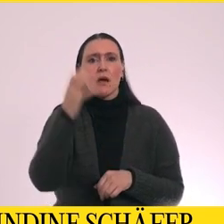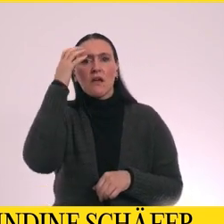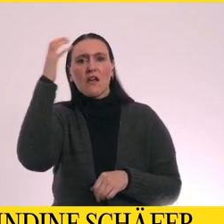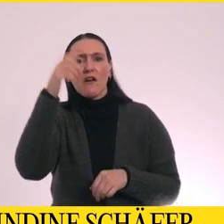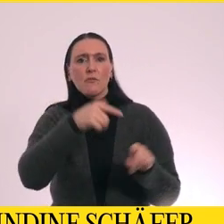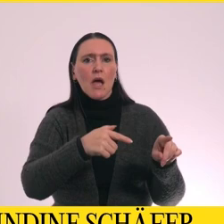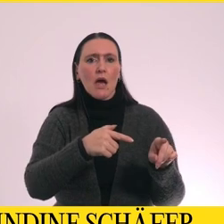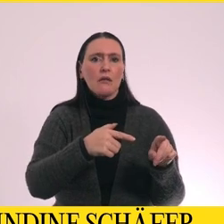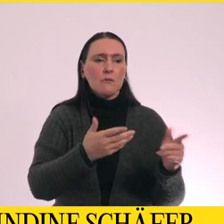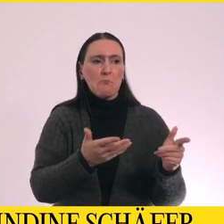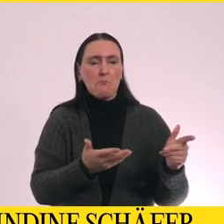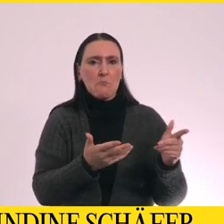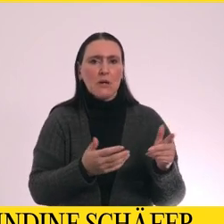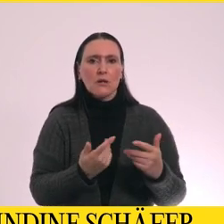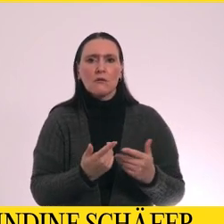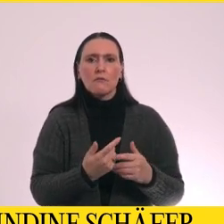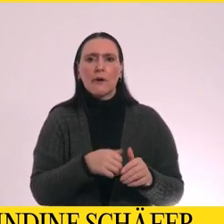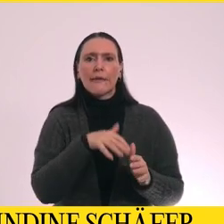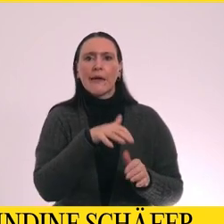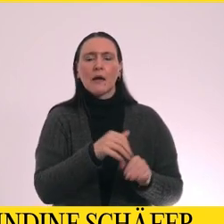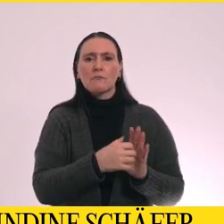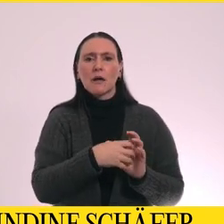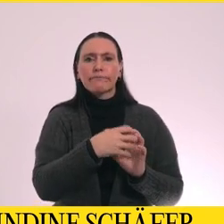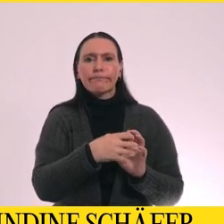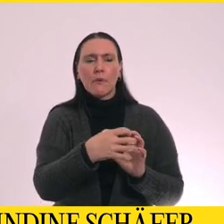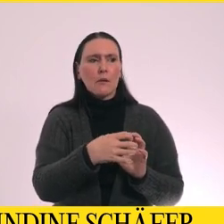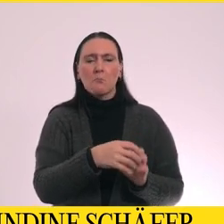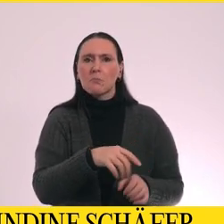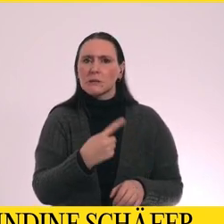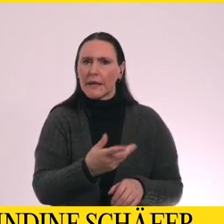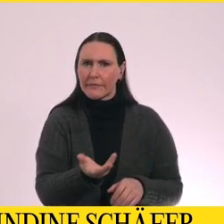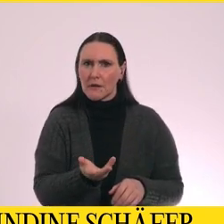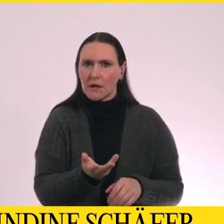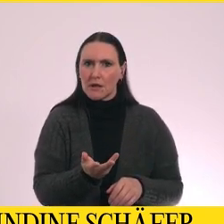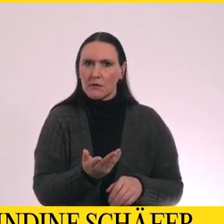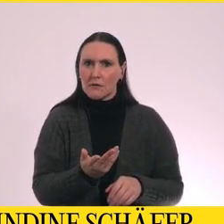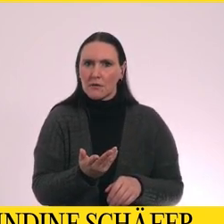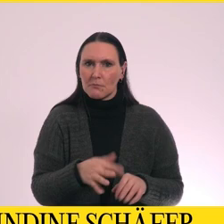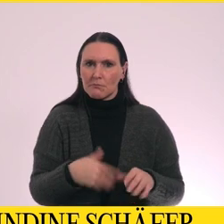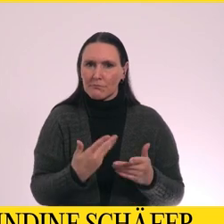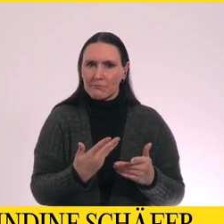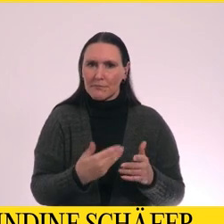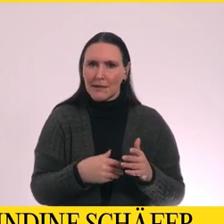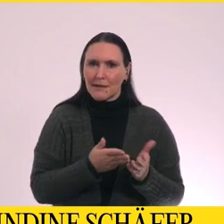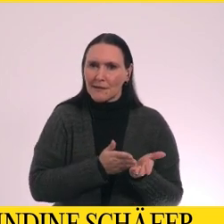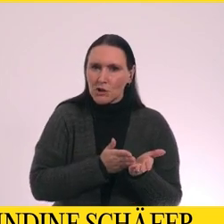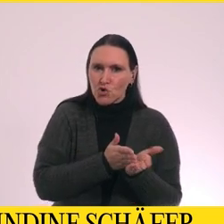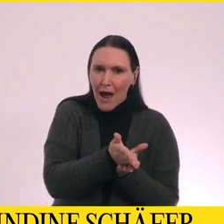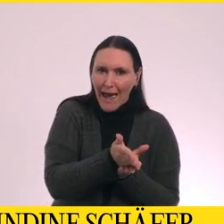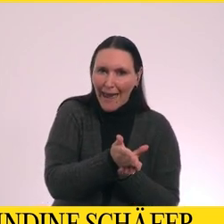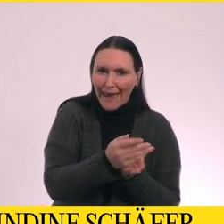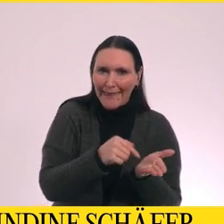residencies, which meant that they stripped them out from all those like civil rights that they had. And then they moved to a refugee